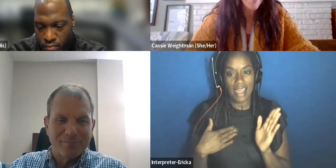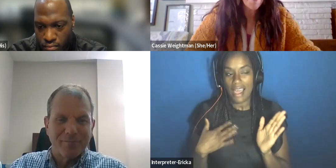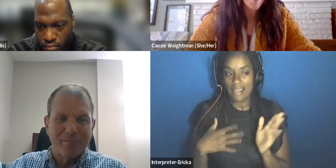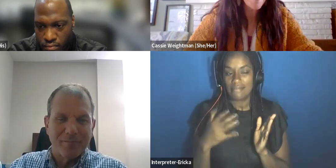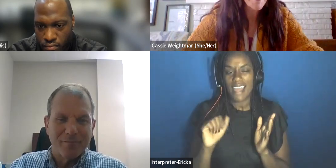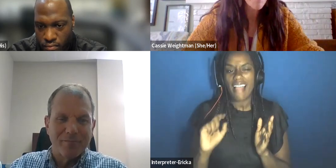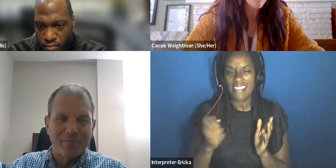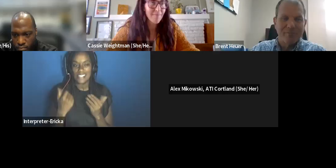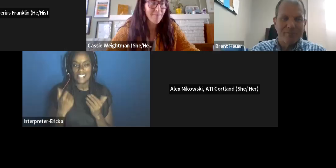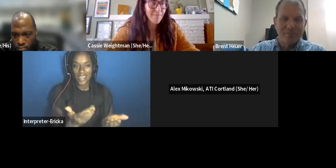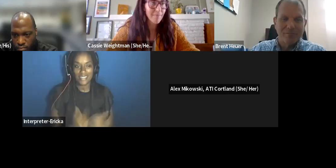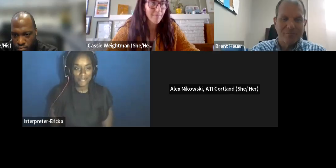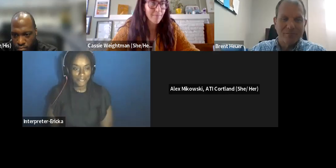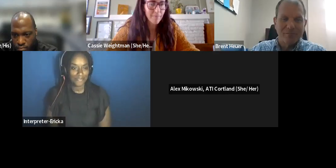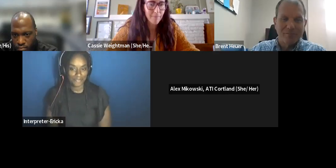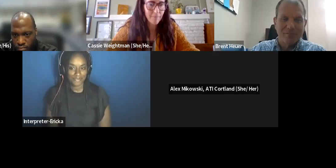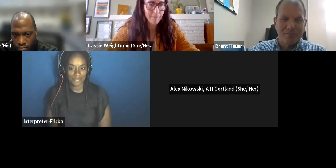Alex.